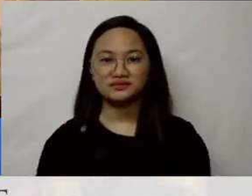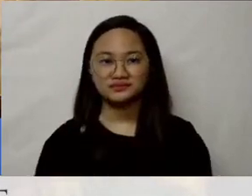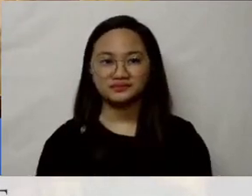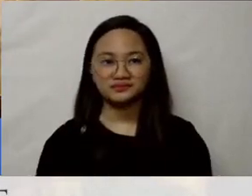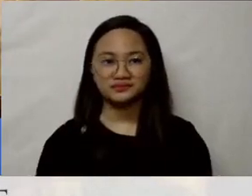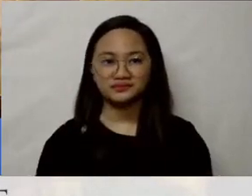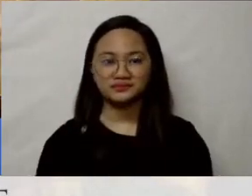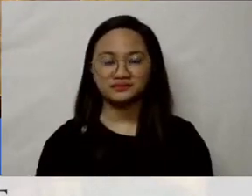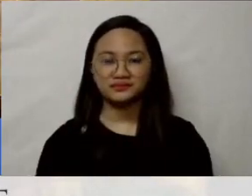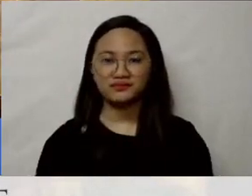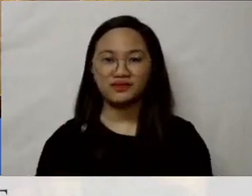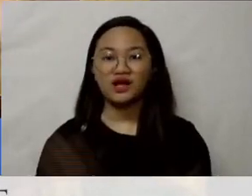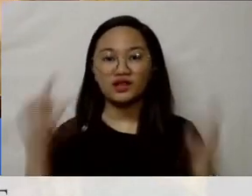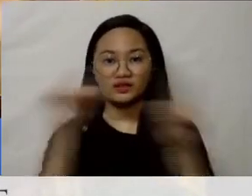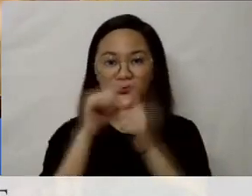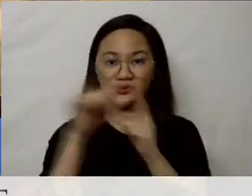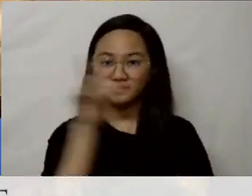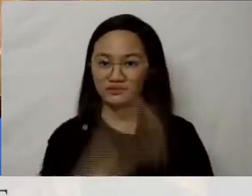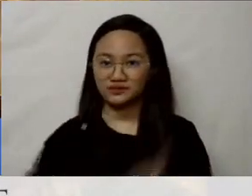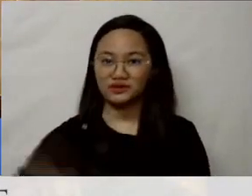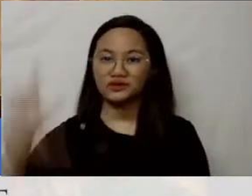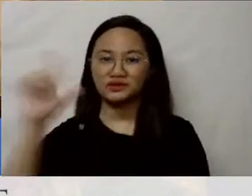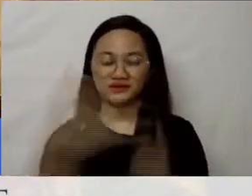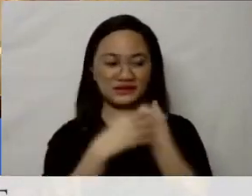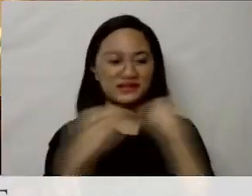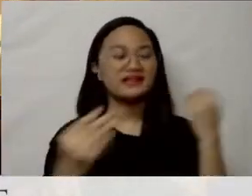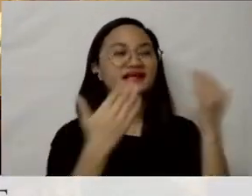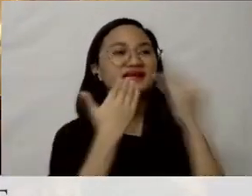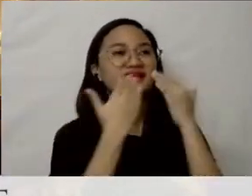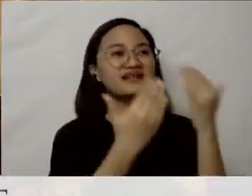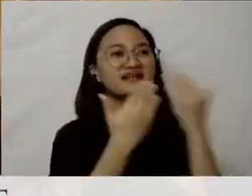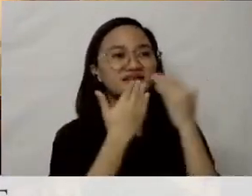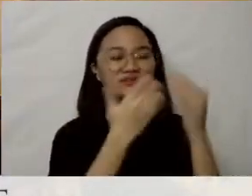The word of the Lord. Thanks be to God.